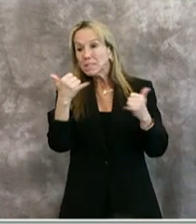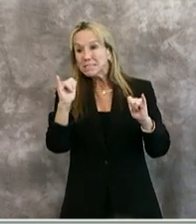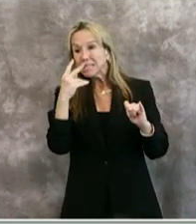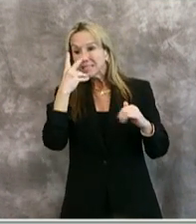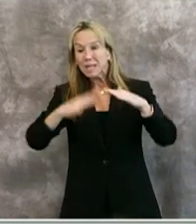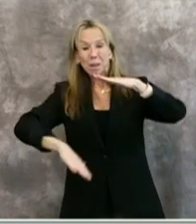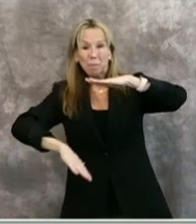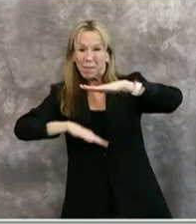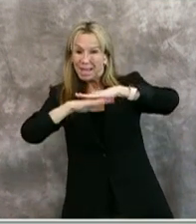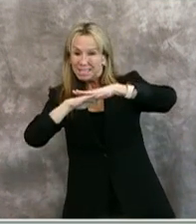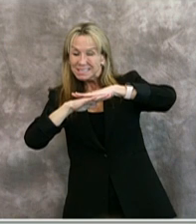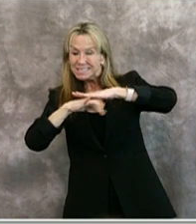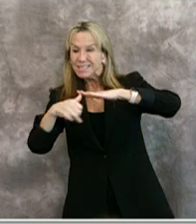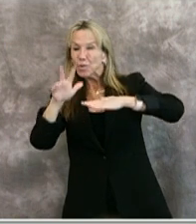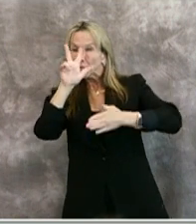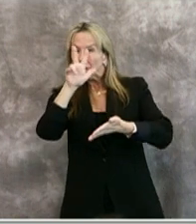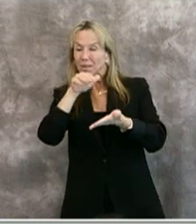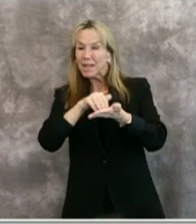you can see there at